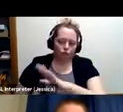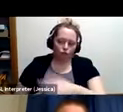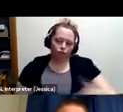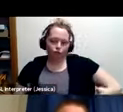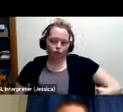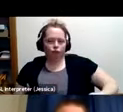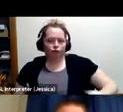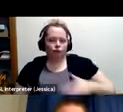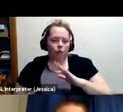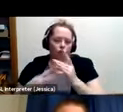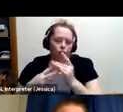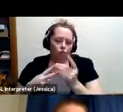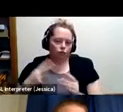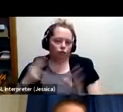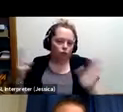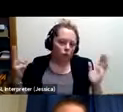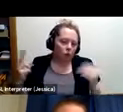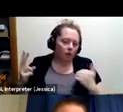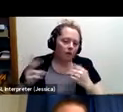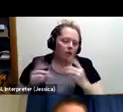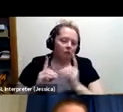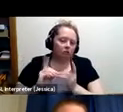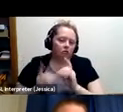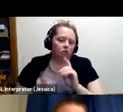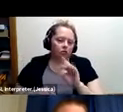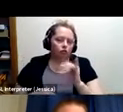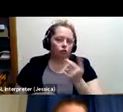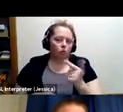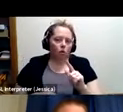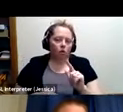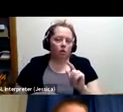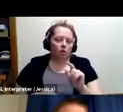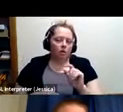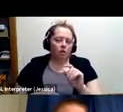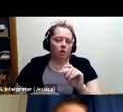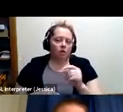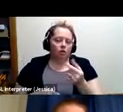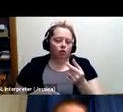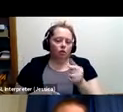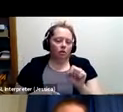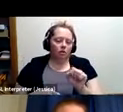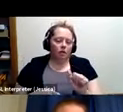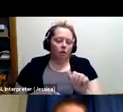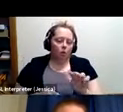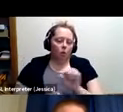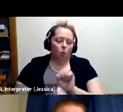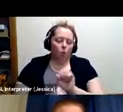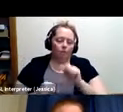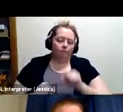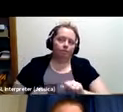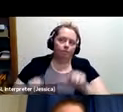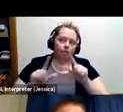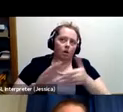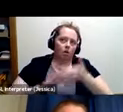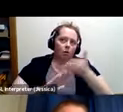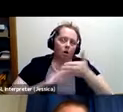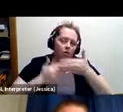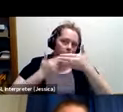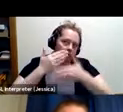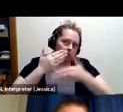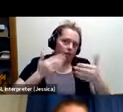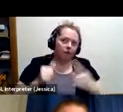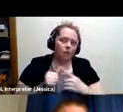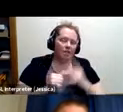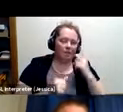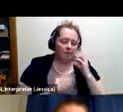a digital GSA that's going up and will be going on indefinitely, and we're working on that. Our first meeting was last week,